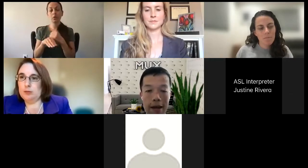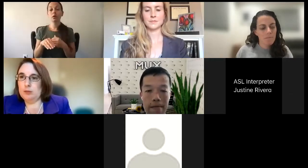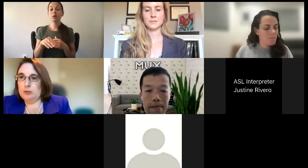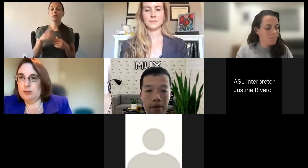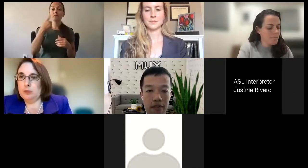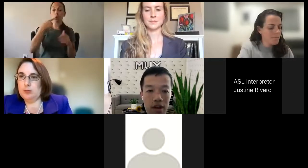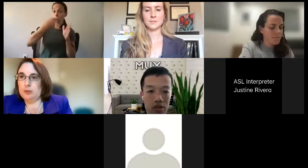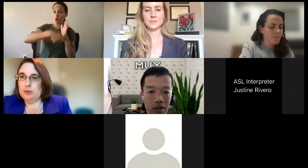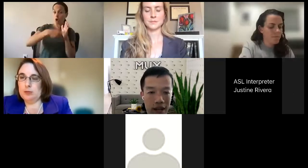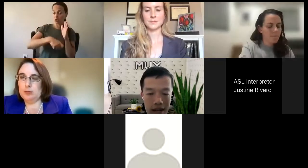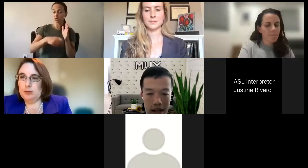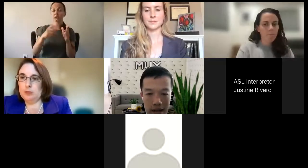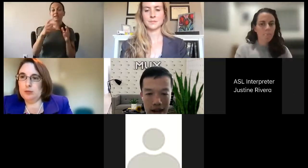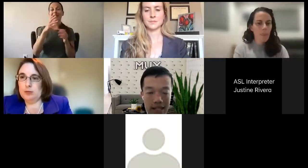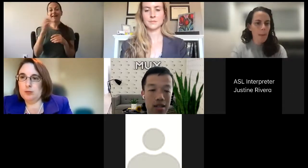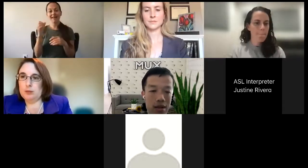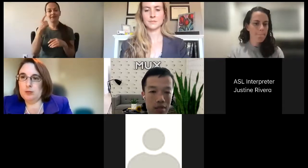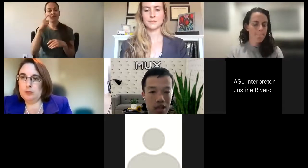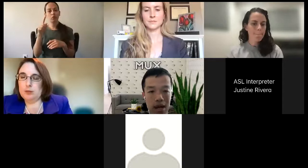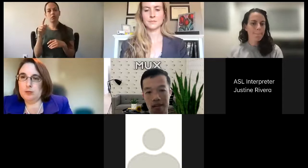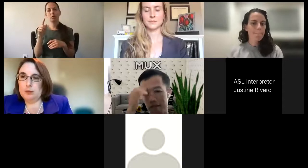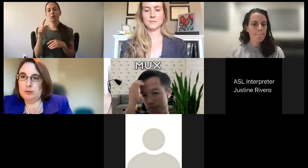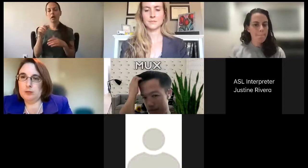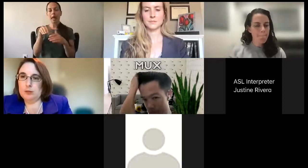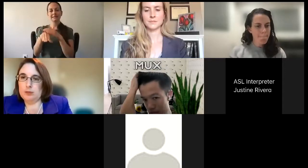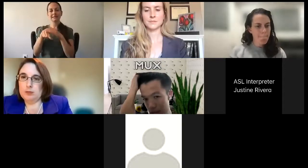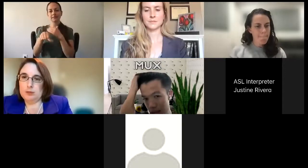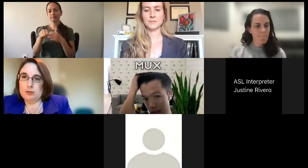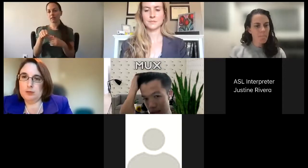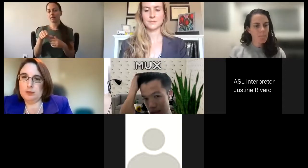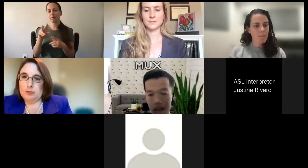perspective, but also from like a accessibility perspective.